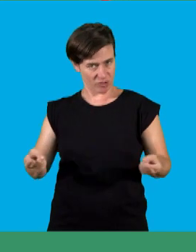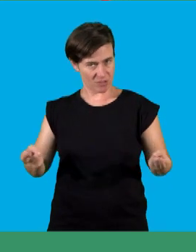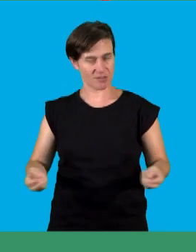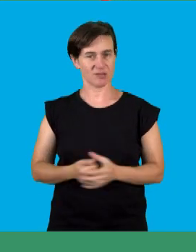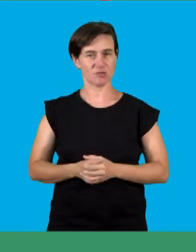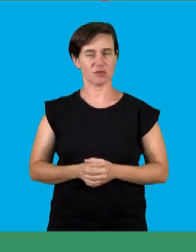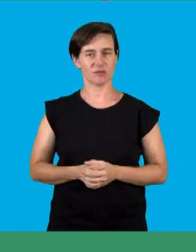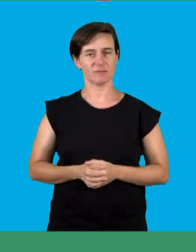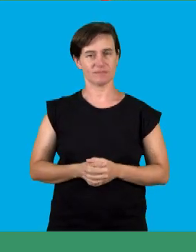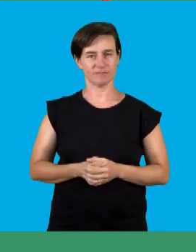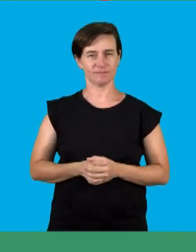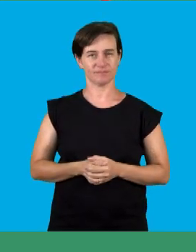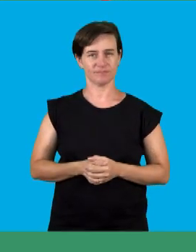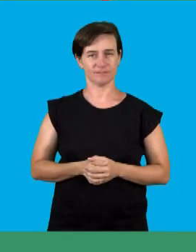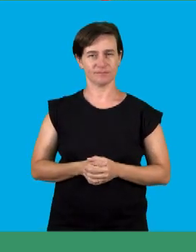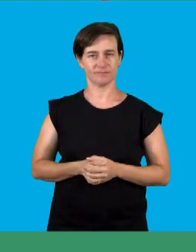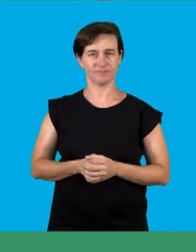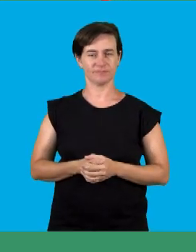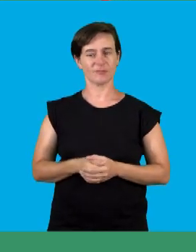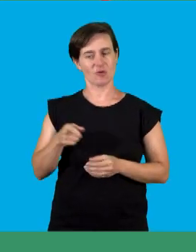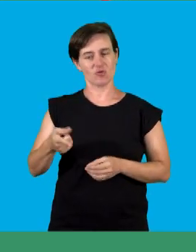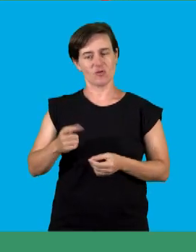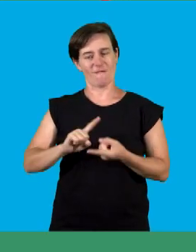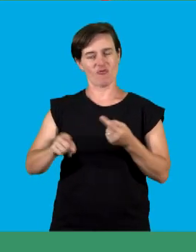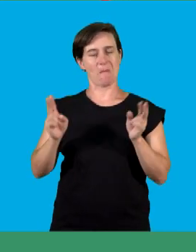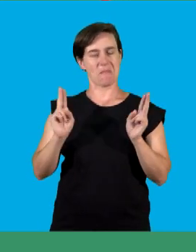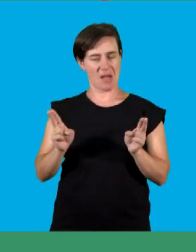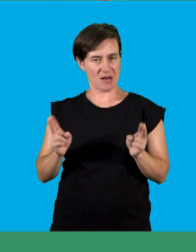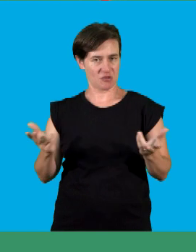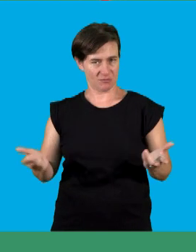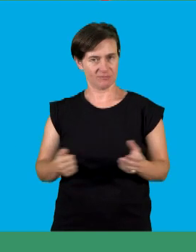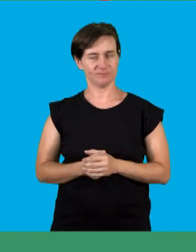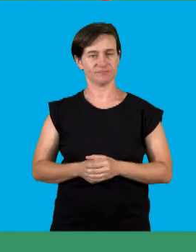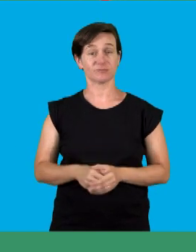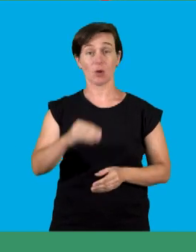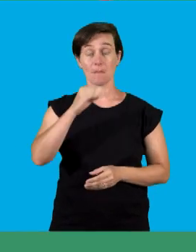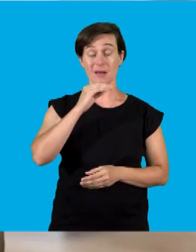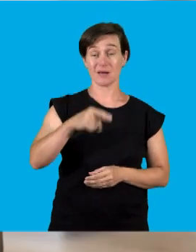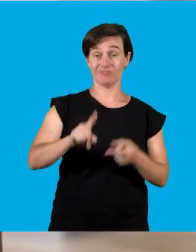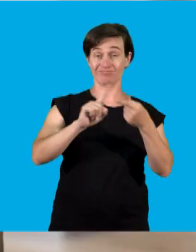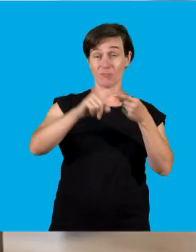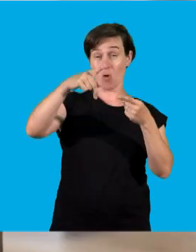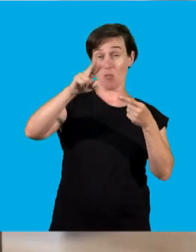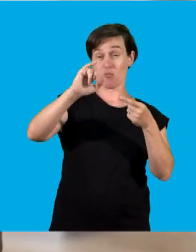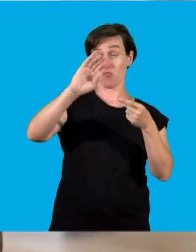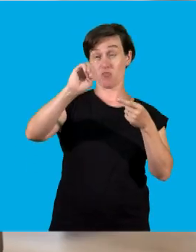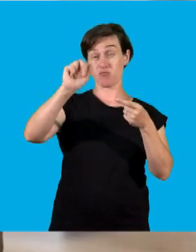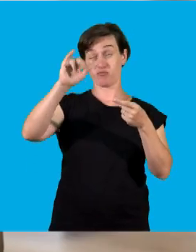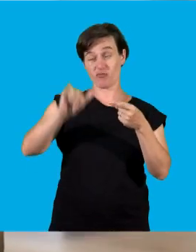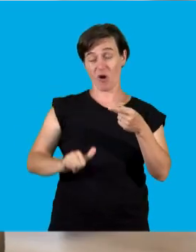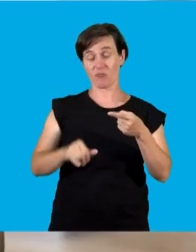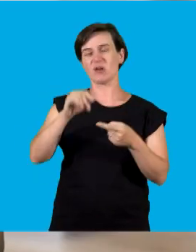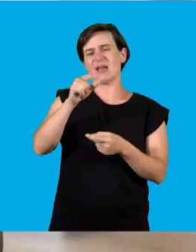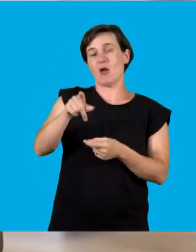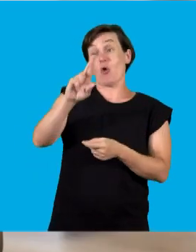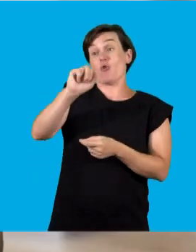is pulled from the nature. So hence we are saying the primary sector deals with the extraction, collecting